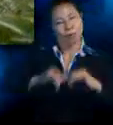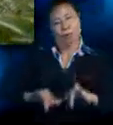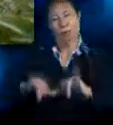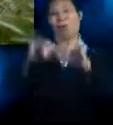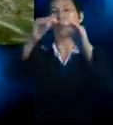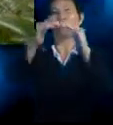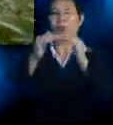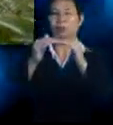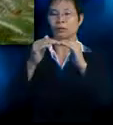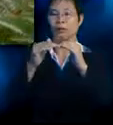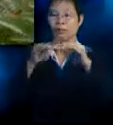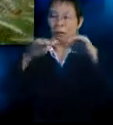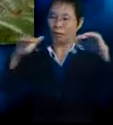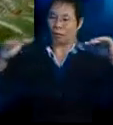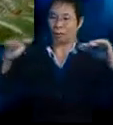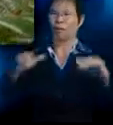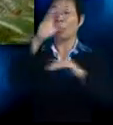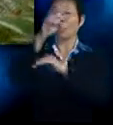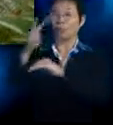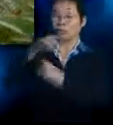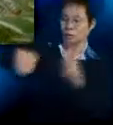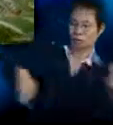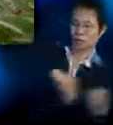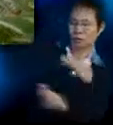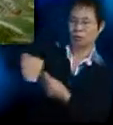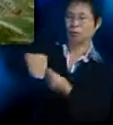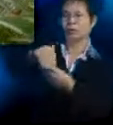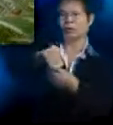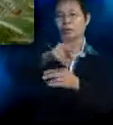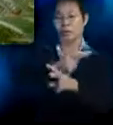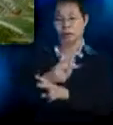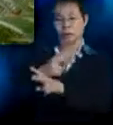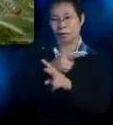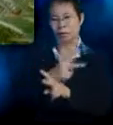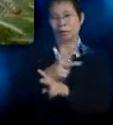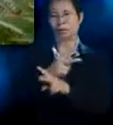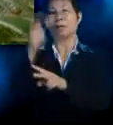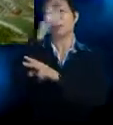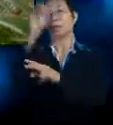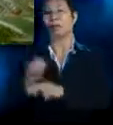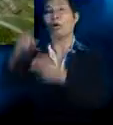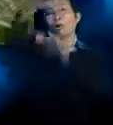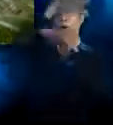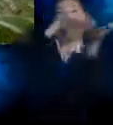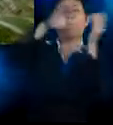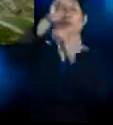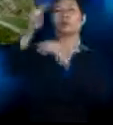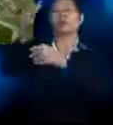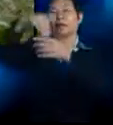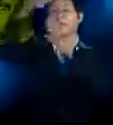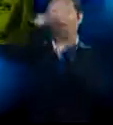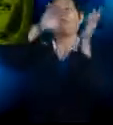constant level. The oxygen cycle helps maintain the percentage of oxygen in the air of